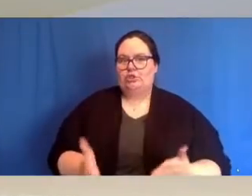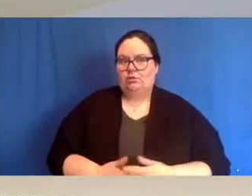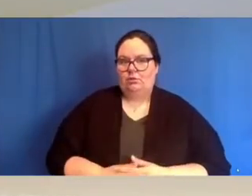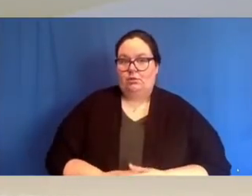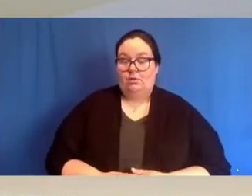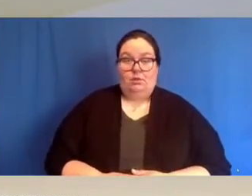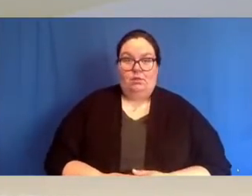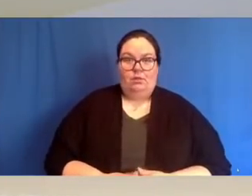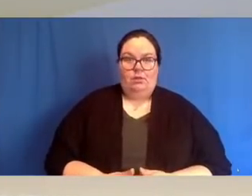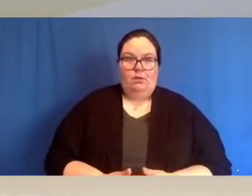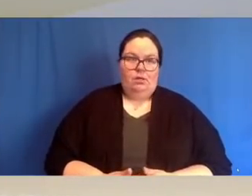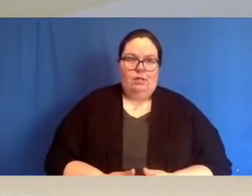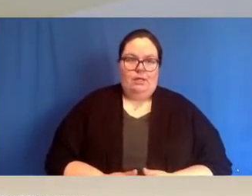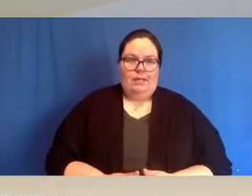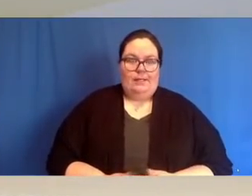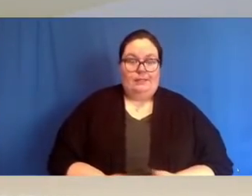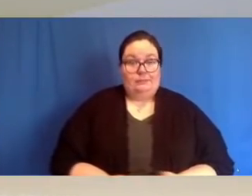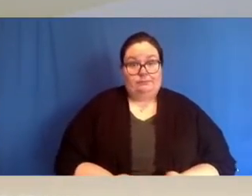Well, I think